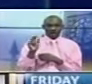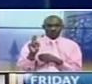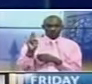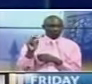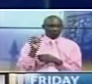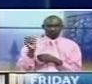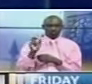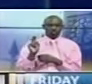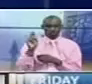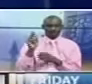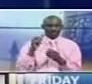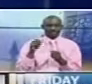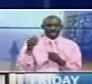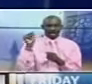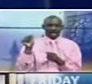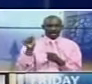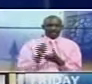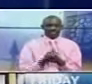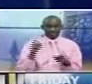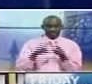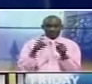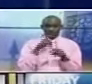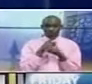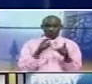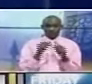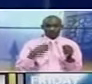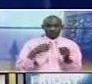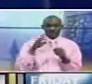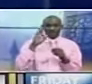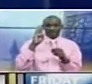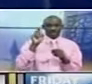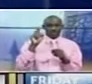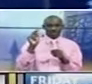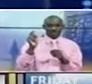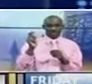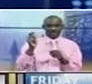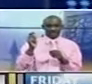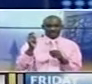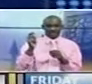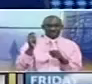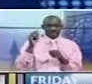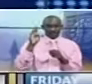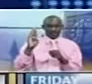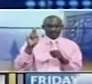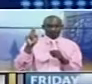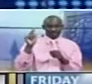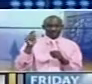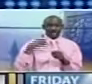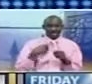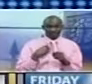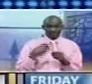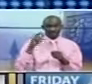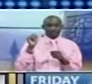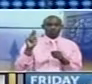hullabaloo, not hula baloo. Okay. Just like we have the word but, B-U-T, but, Okay. not